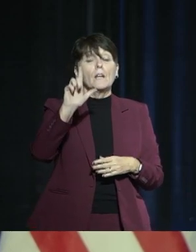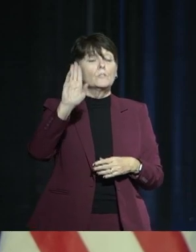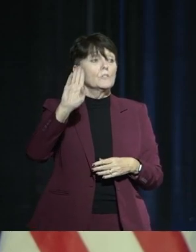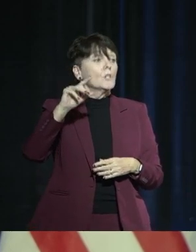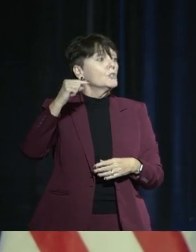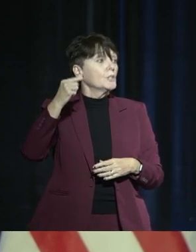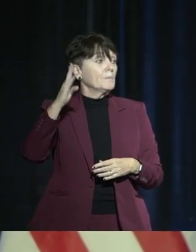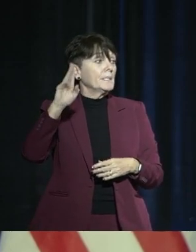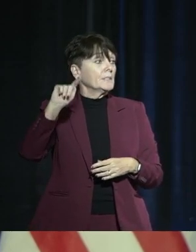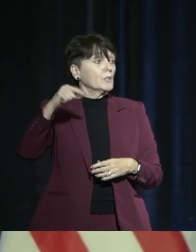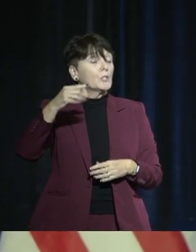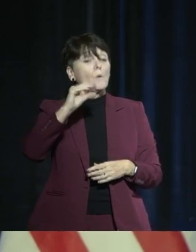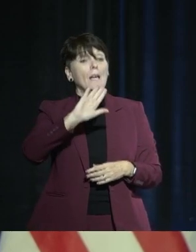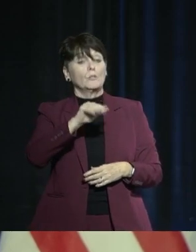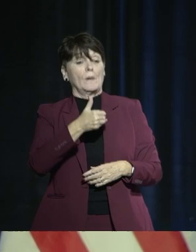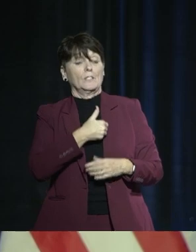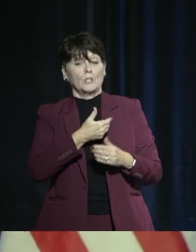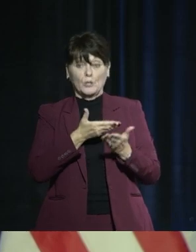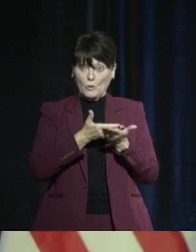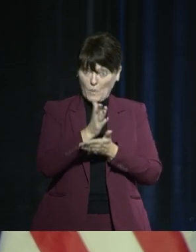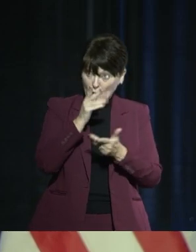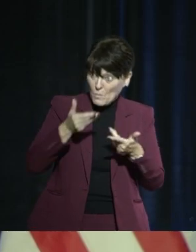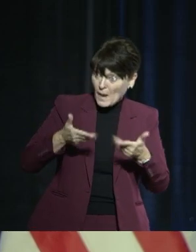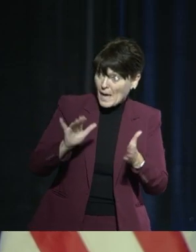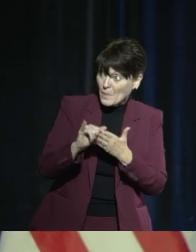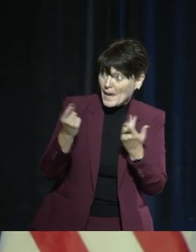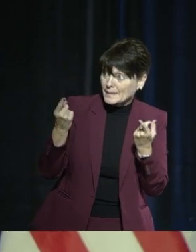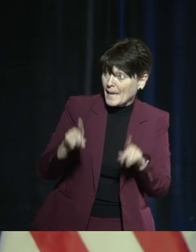and transgender rights. Are we going to let him?